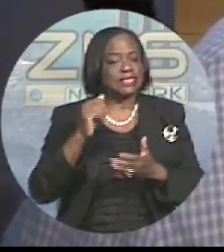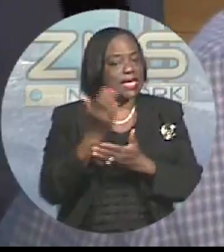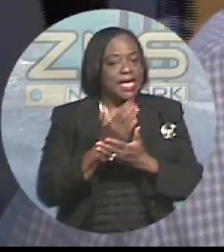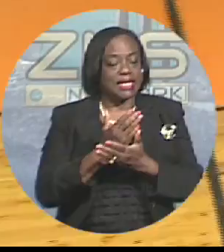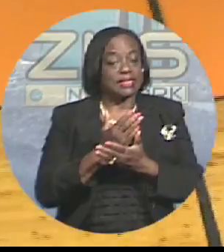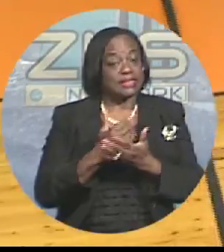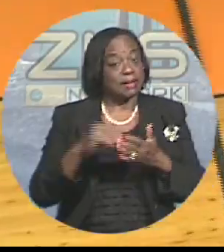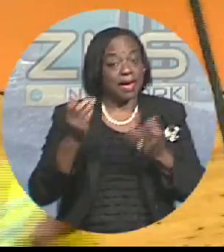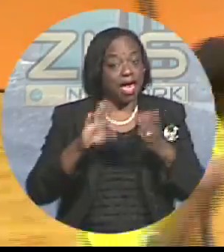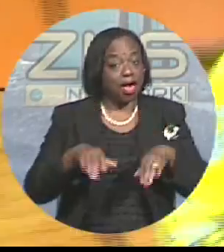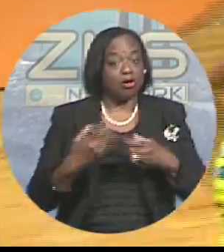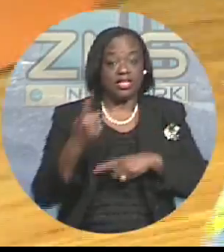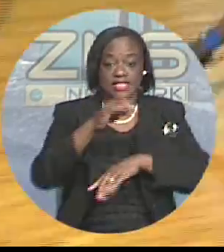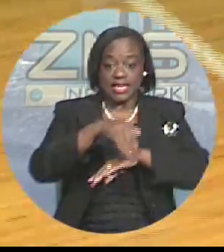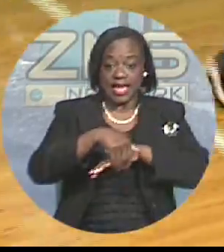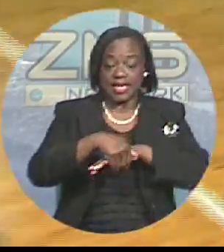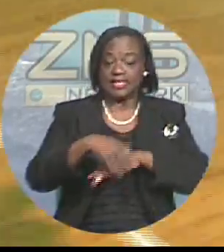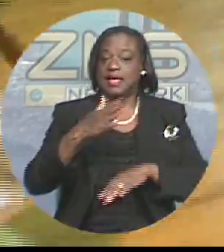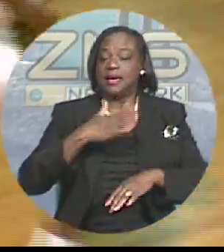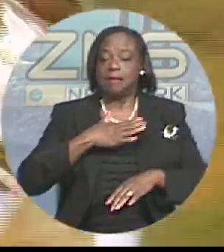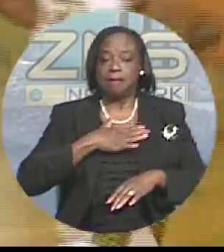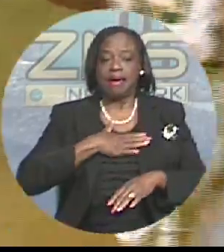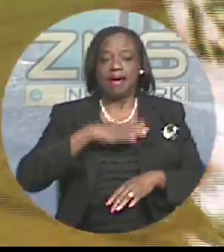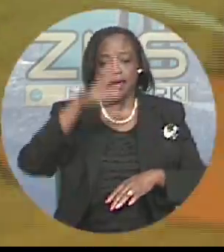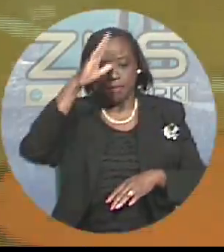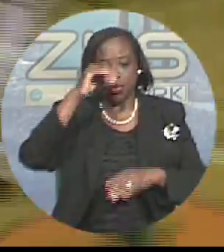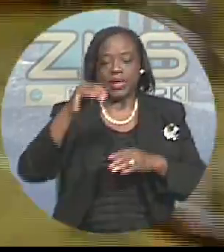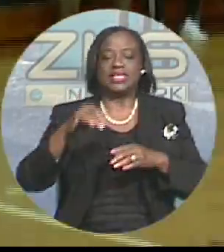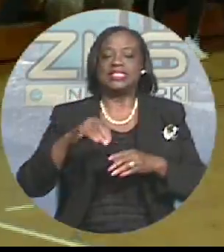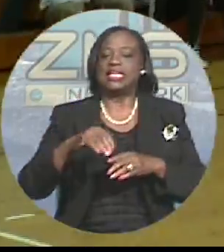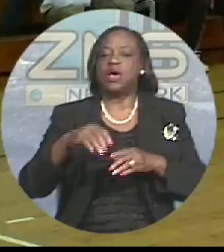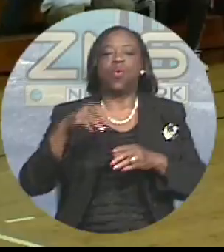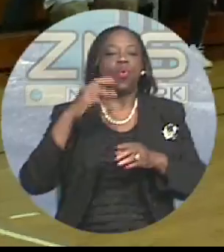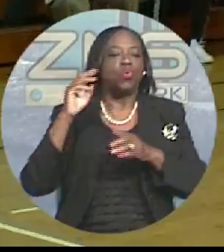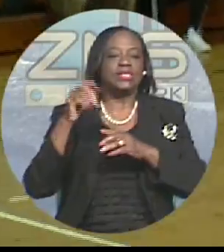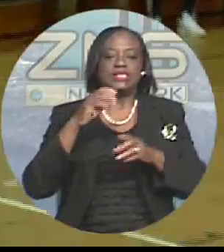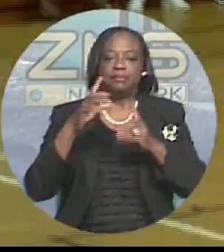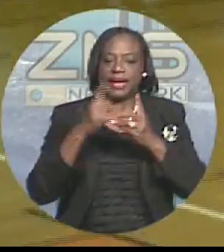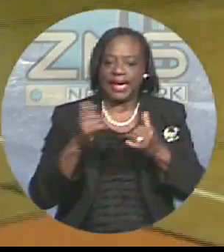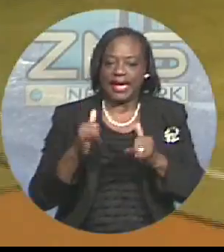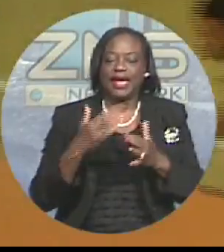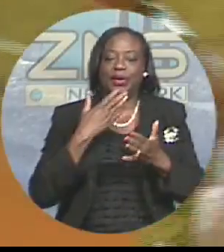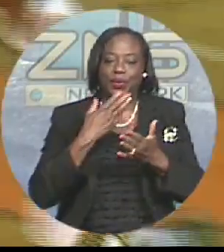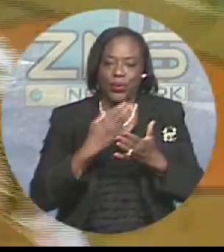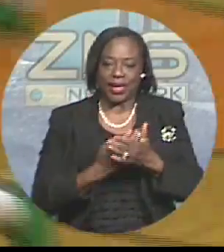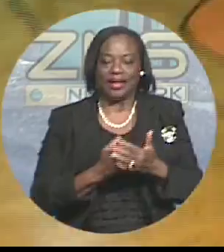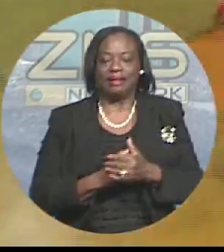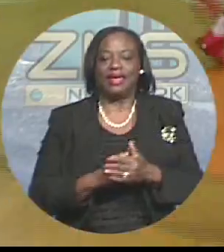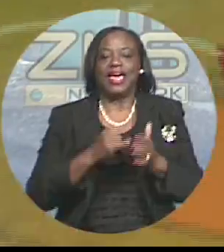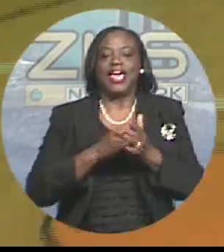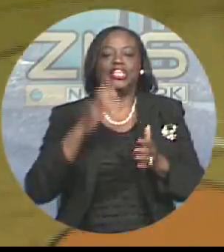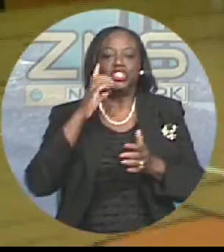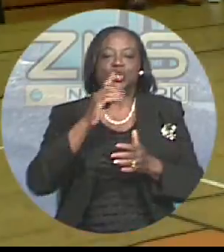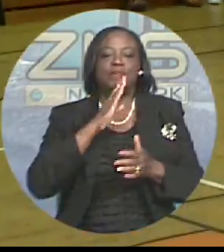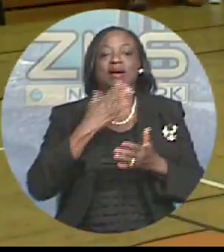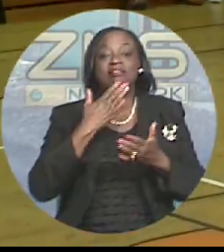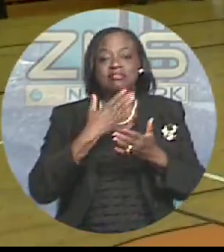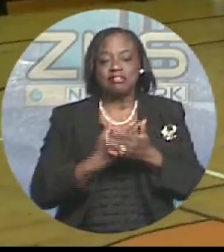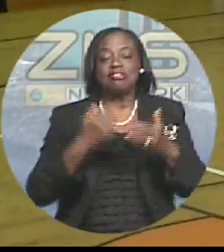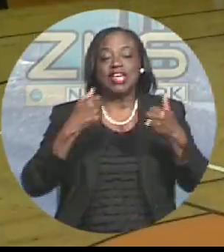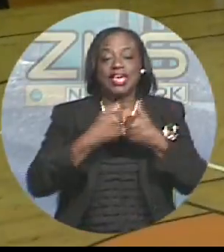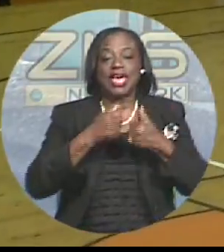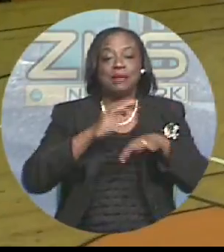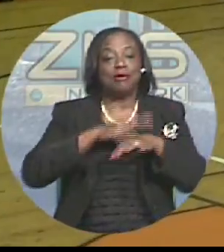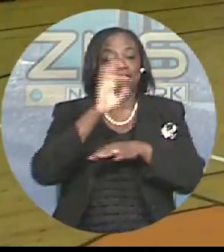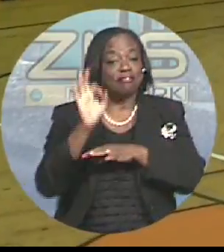extremely well. We want to see Jordan Prince William, which is a very good team. We're expected to play them on Friday. So it should be a good game. We're going to execute. We're going to